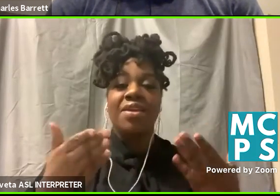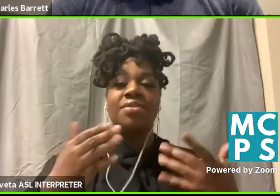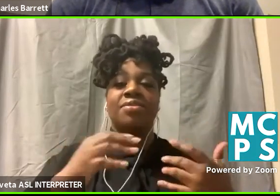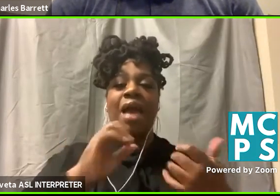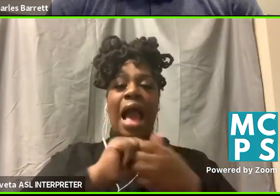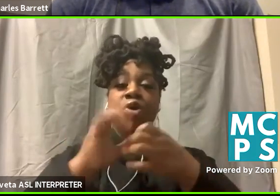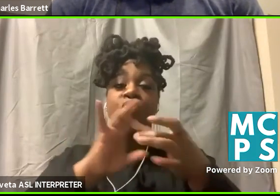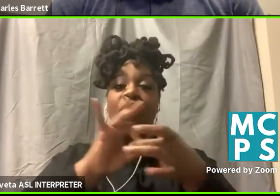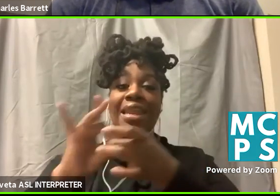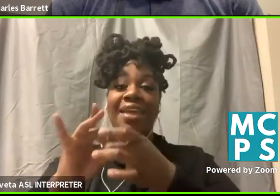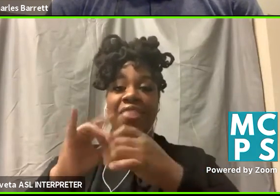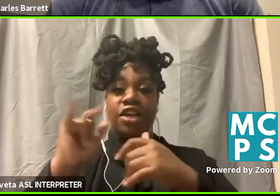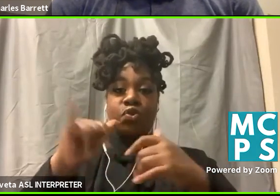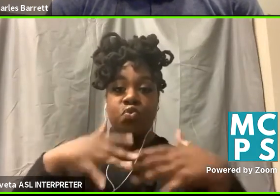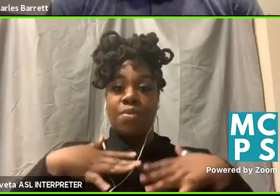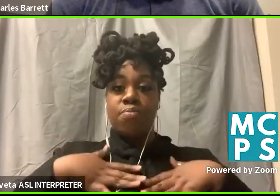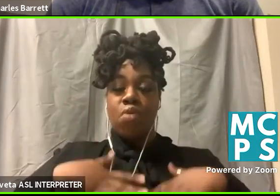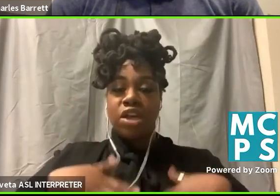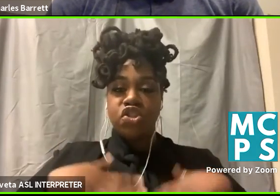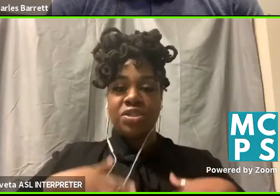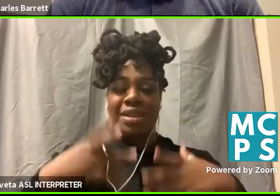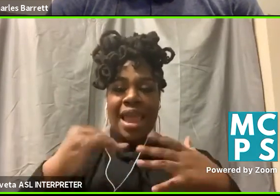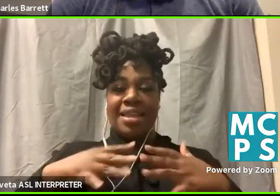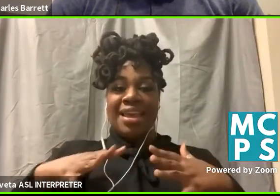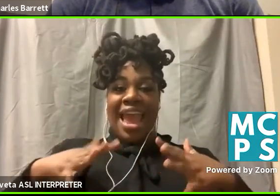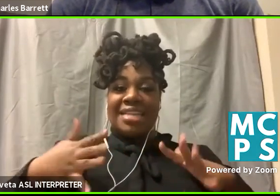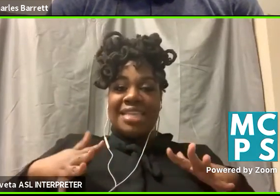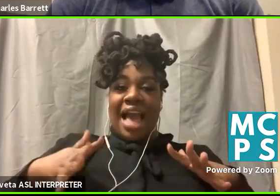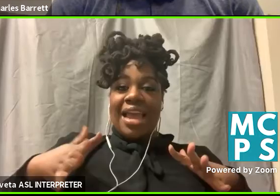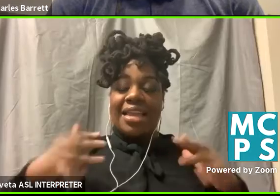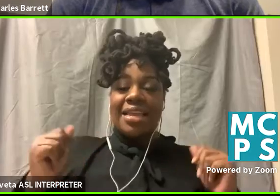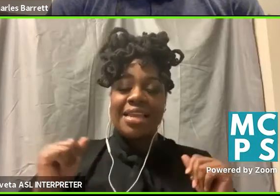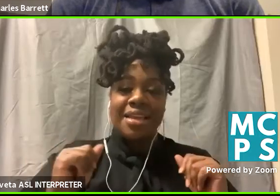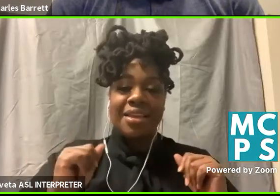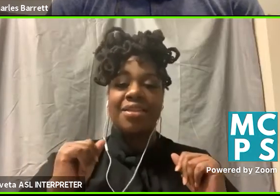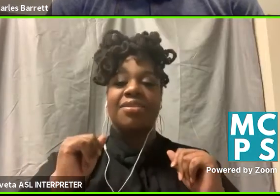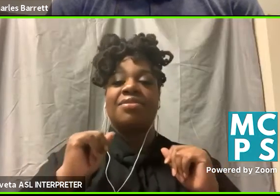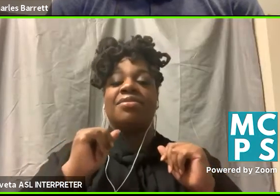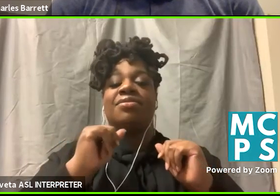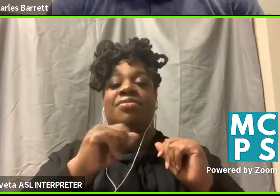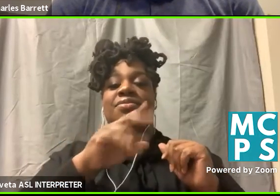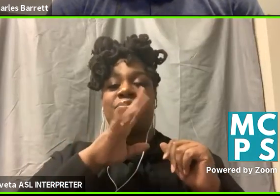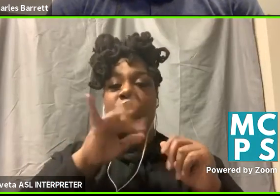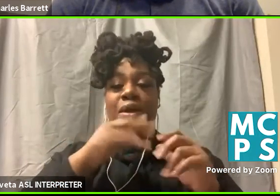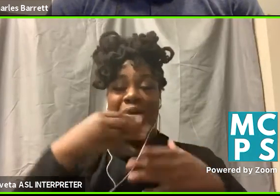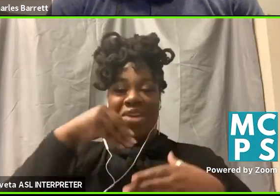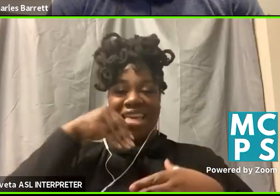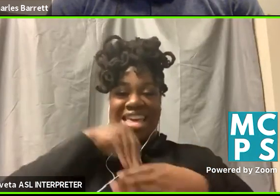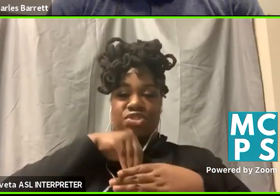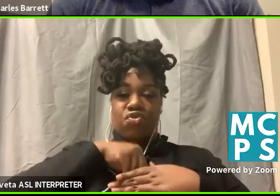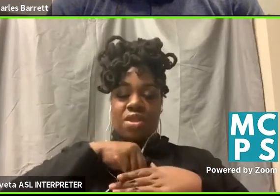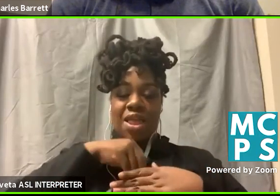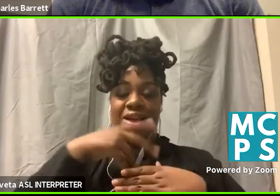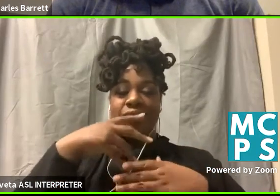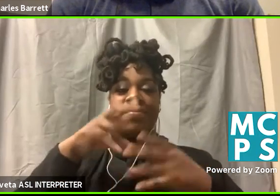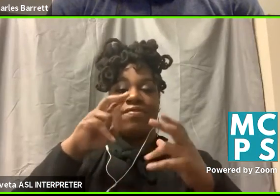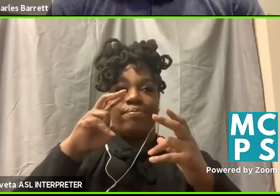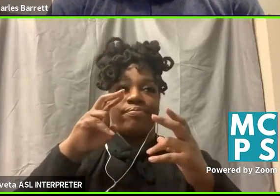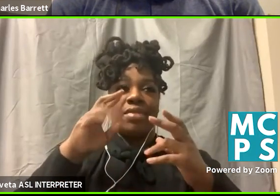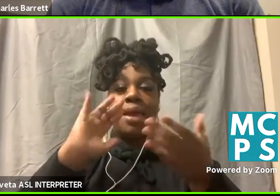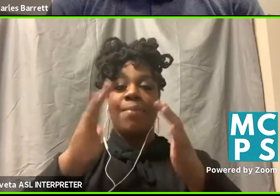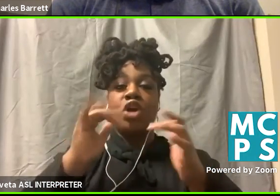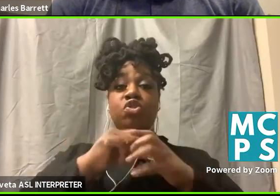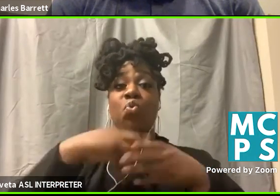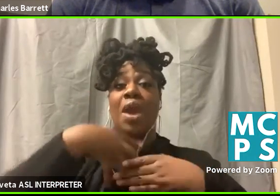We, in psychology terms, we call them like internalizing versus externalizing, or the externalizing being the yelling, kicking, screaming, and the internalizing